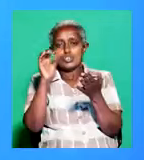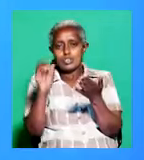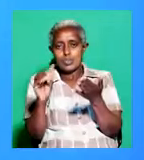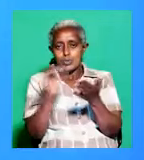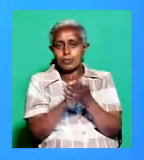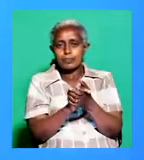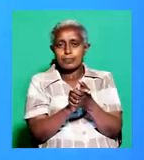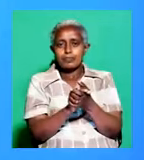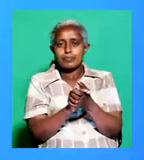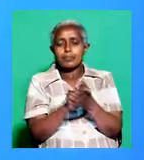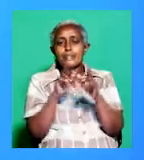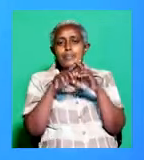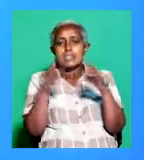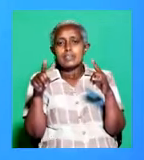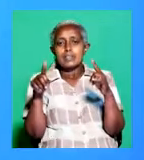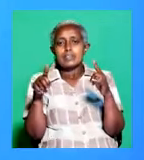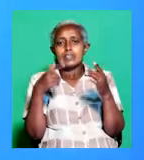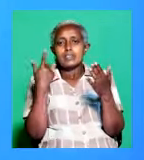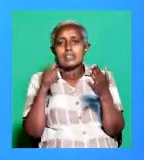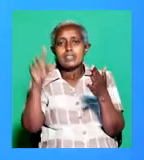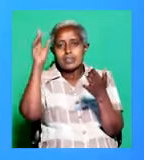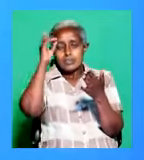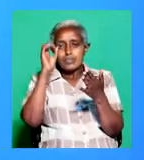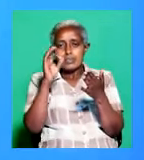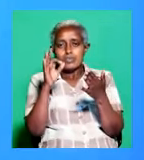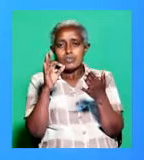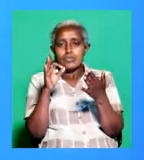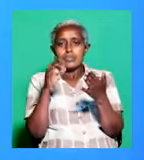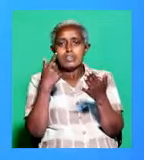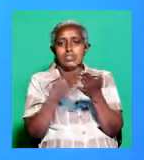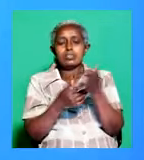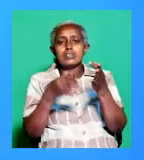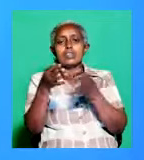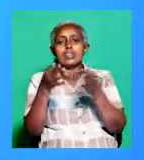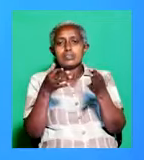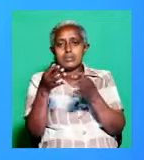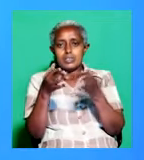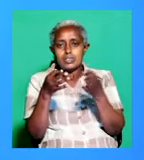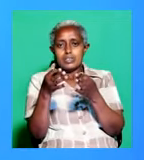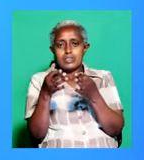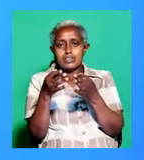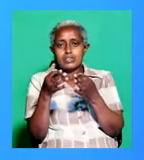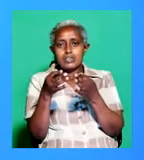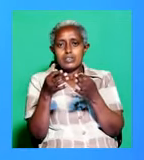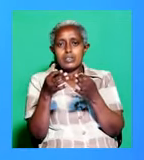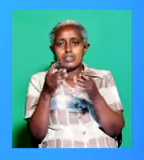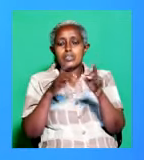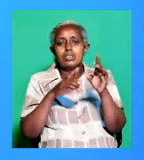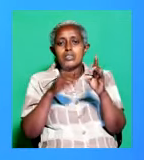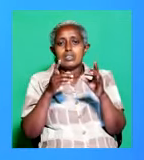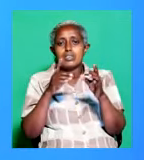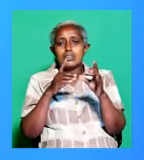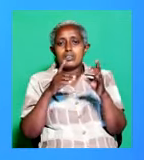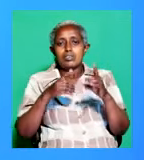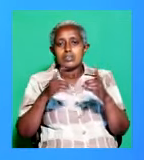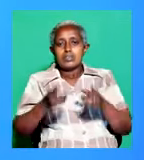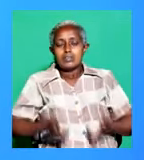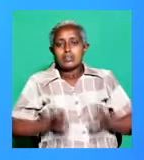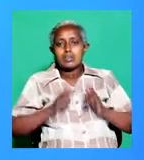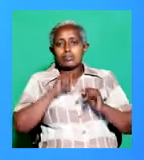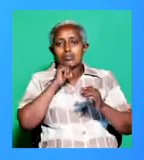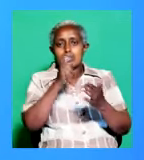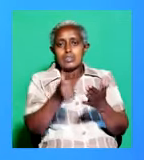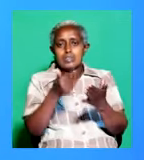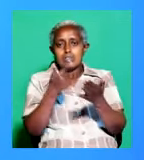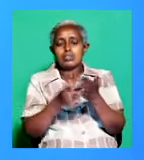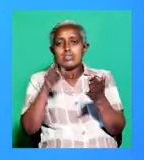0. But the derivative of this expression, it does not exist at x